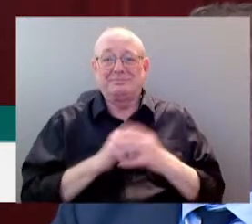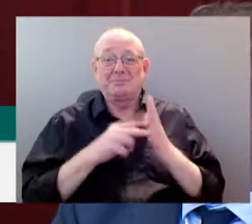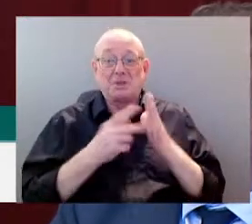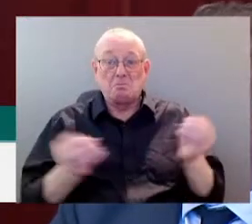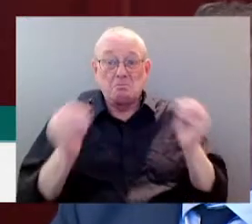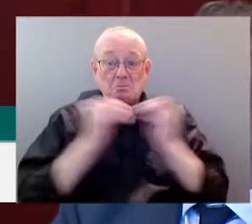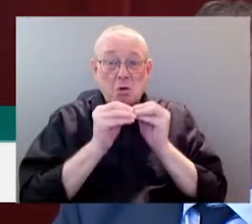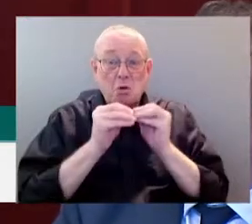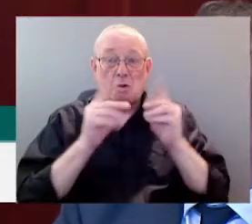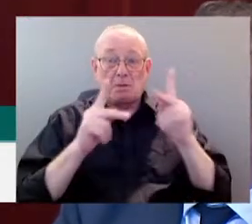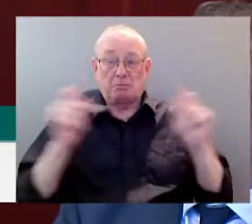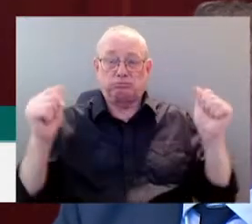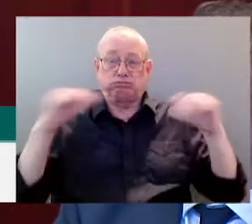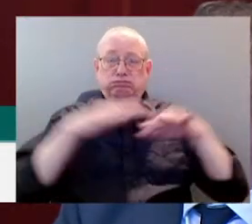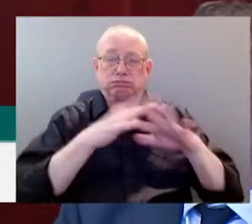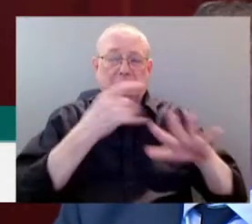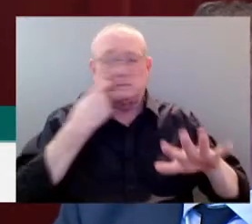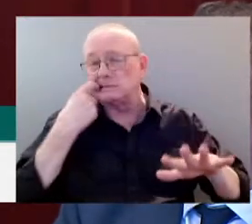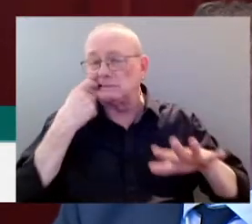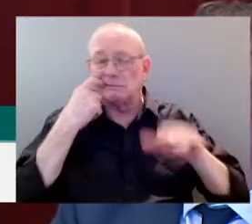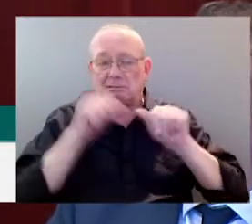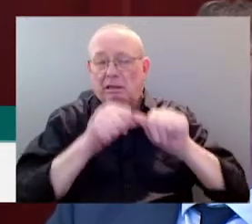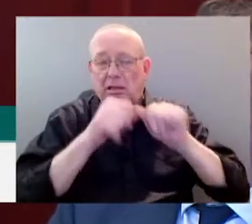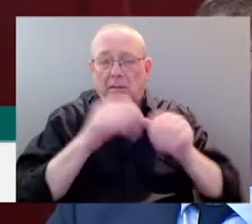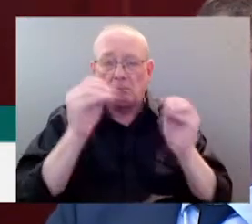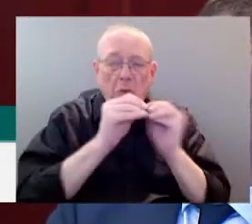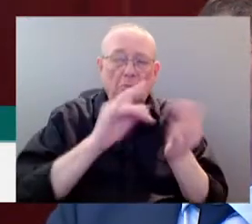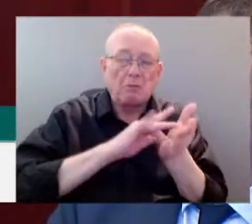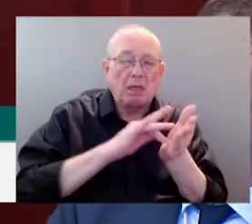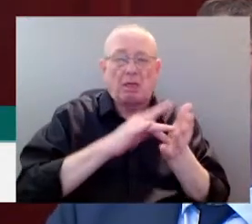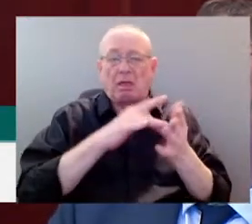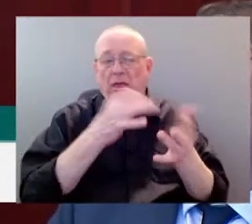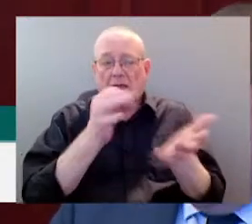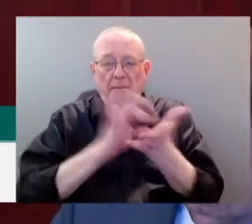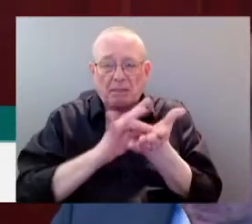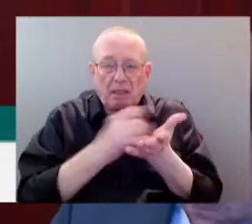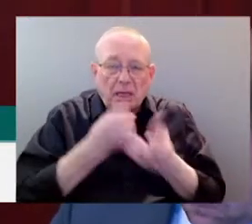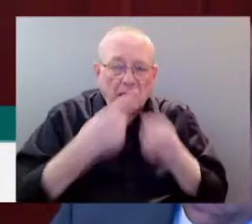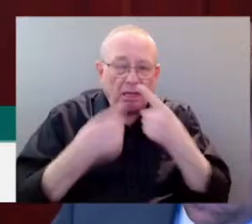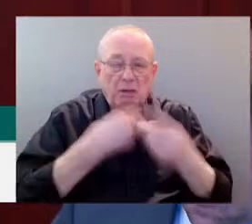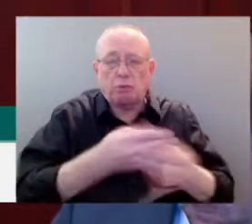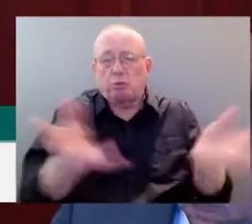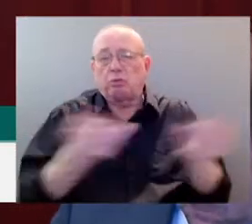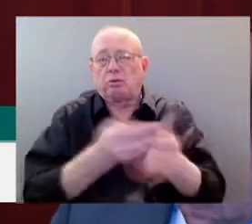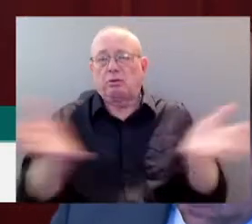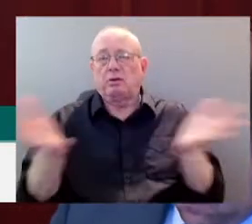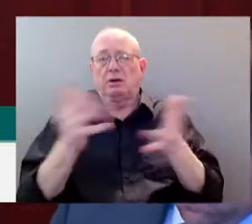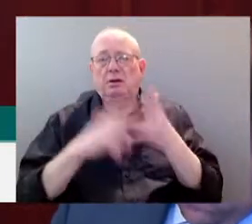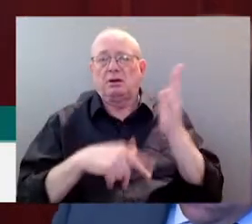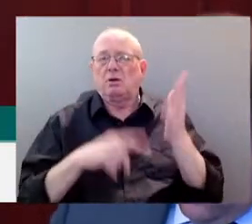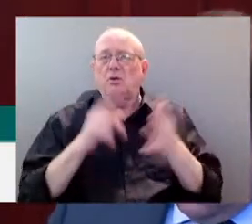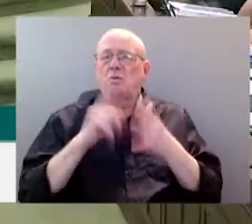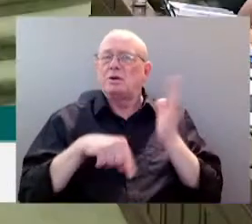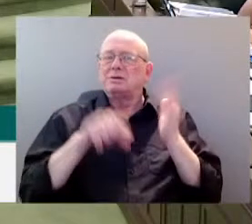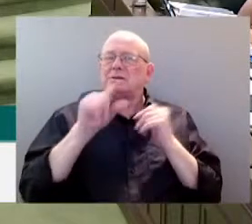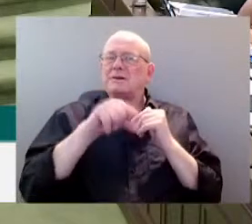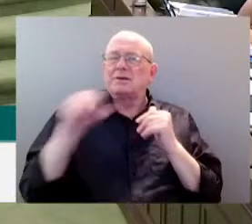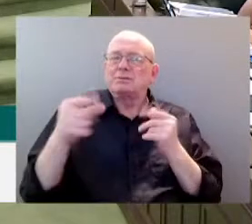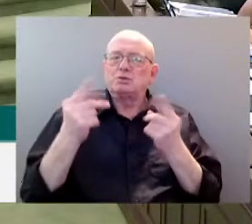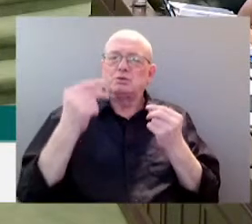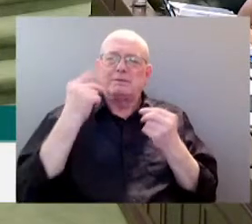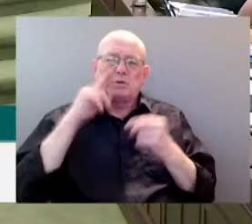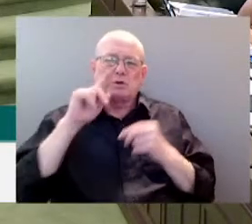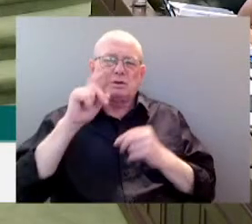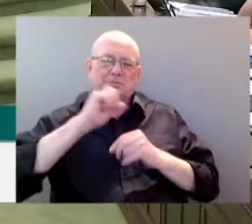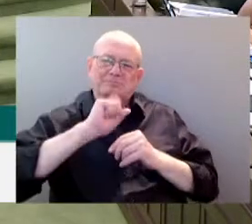the same Minister what is Alberta's government doing to stand up against these dangerous policies like so-called safe Supply The Honorable